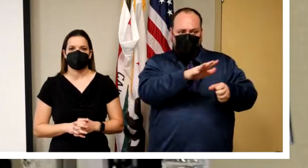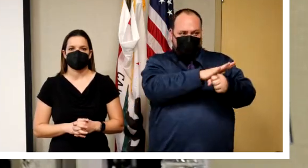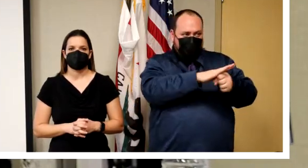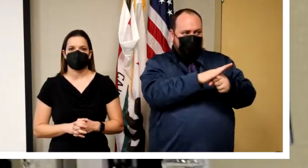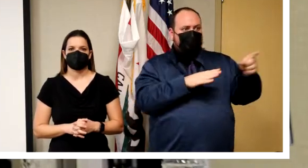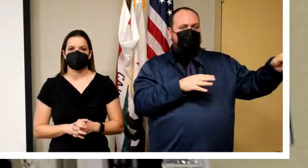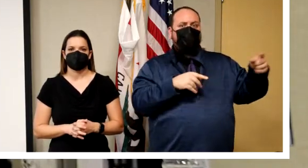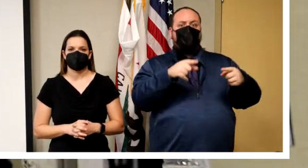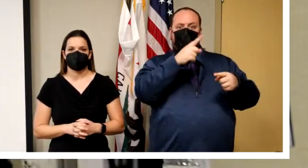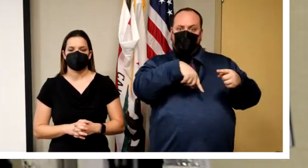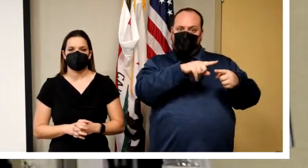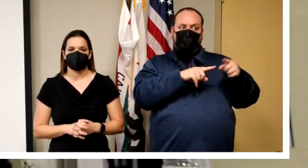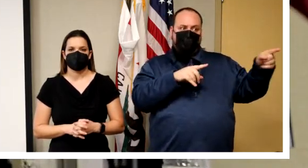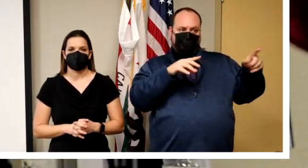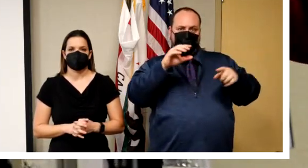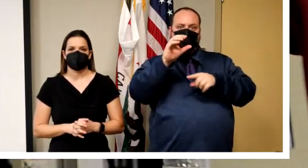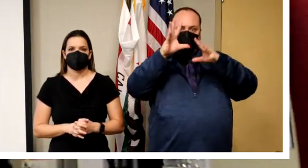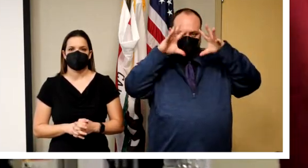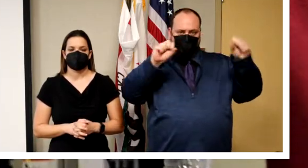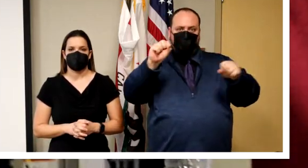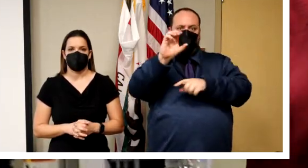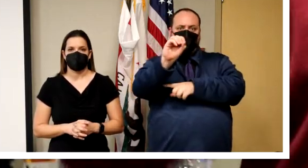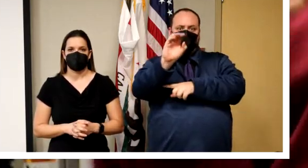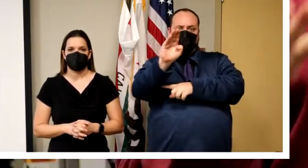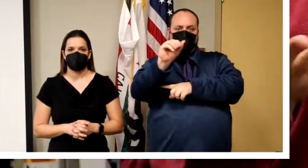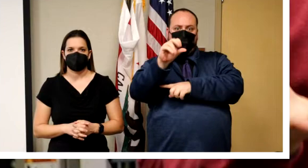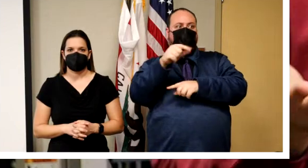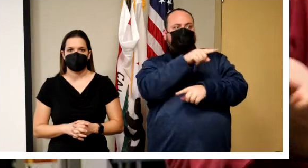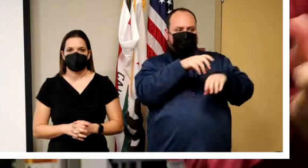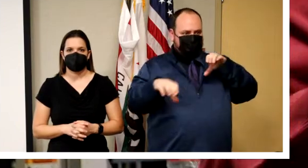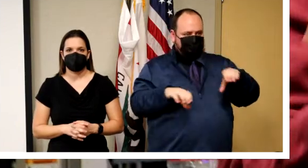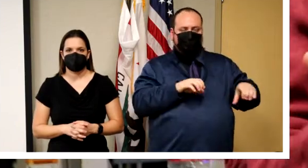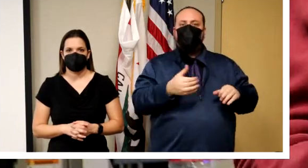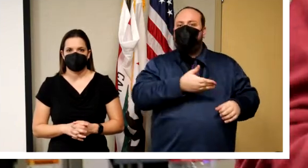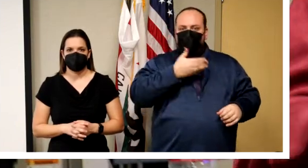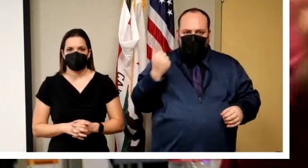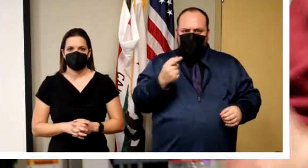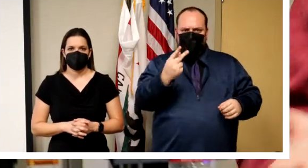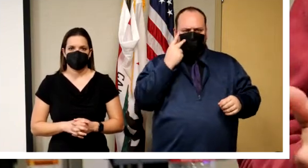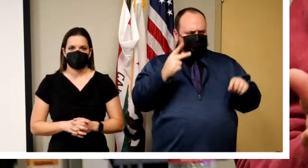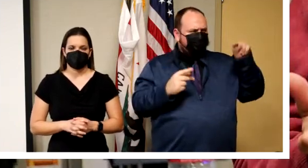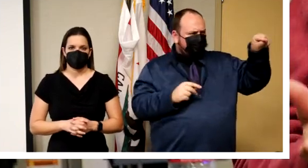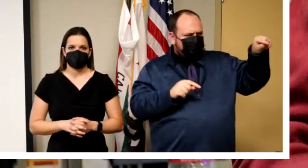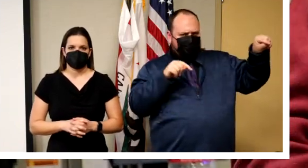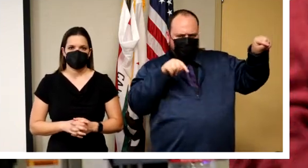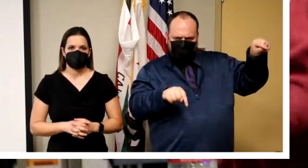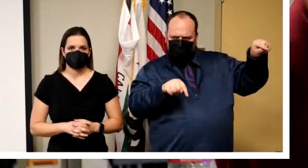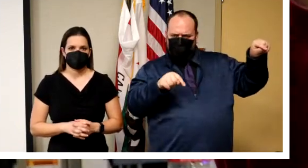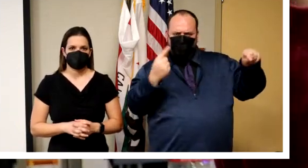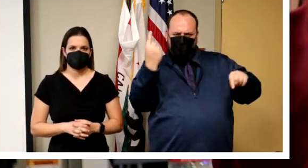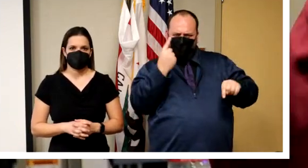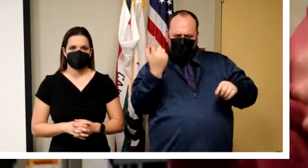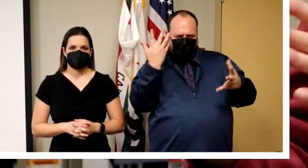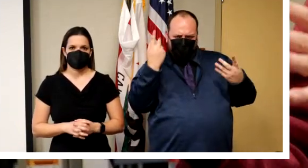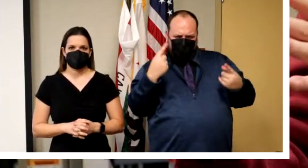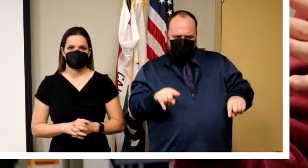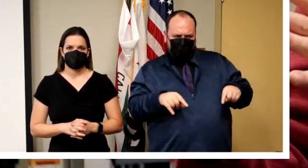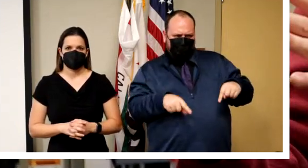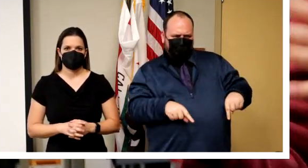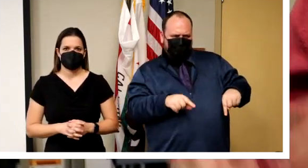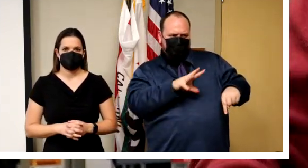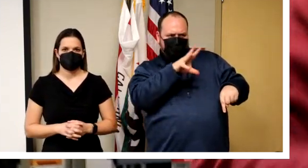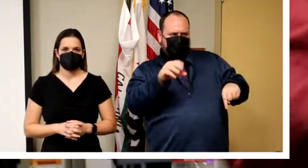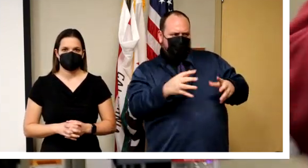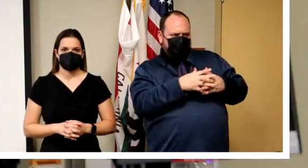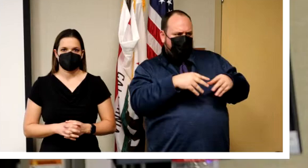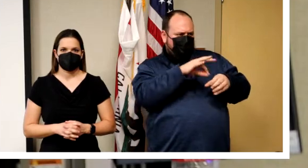Senator Obama was becoming President Obama, where he did best. And so you look at that and you say, the only thing that's accounting for that is African Americans are